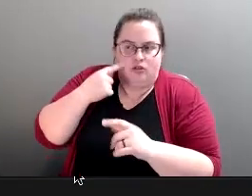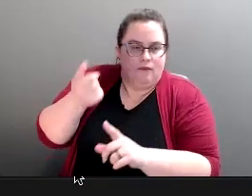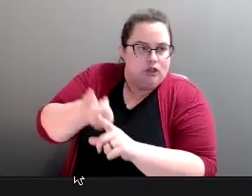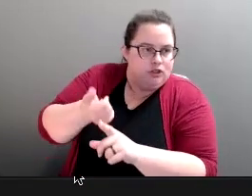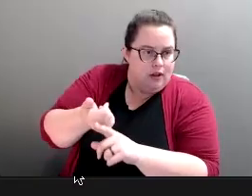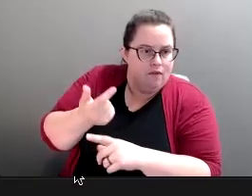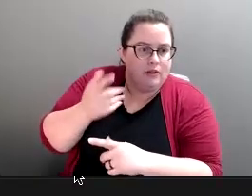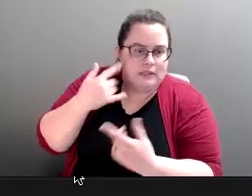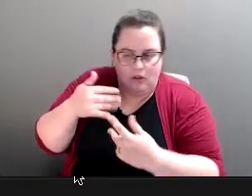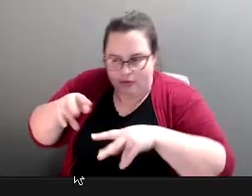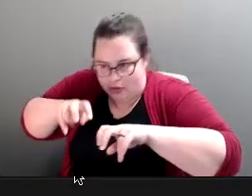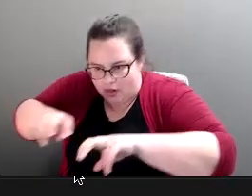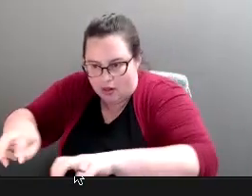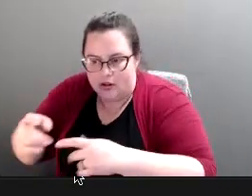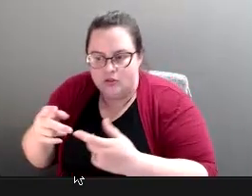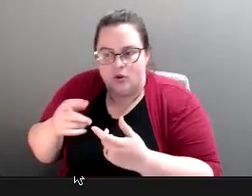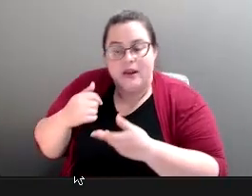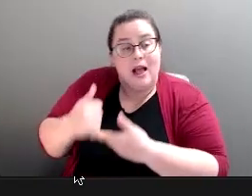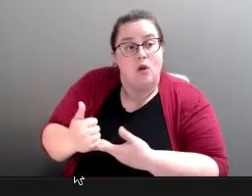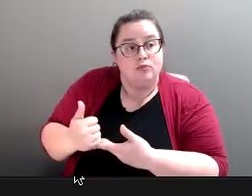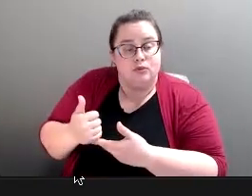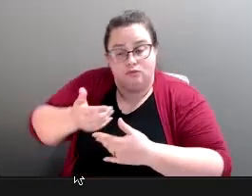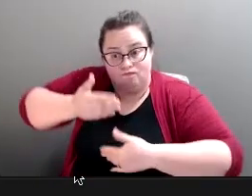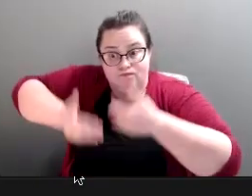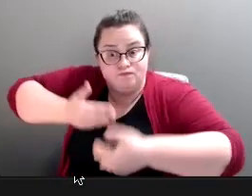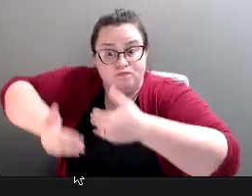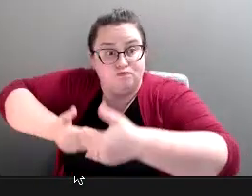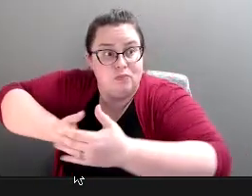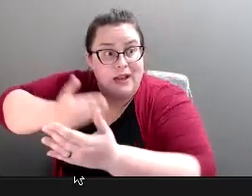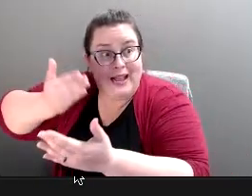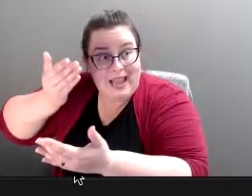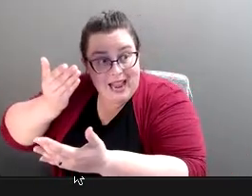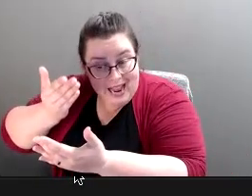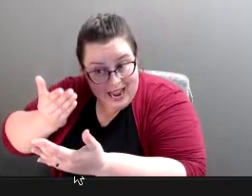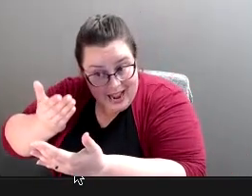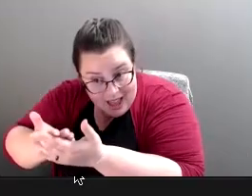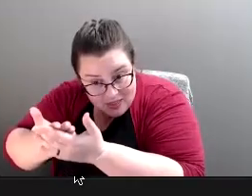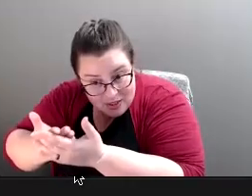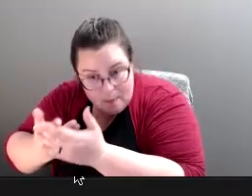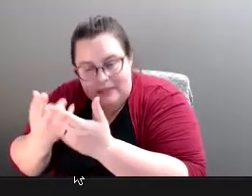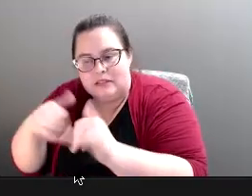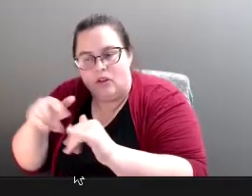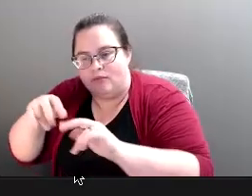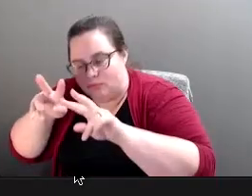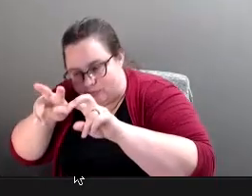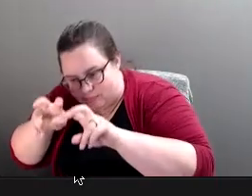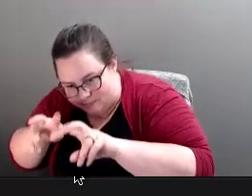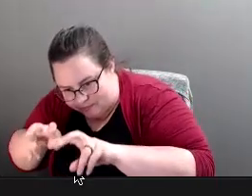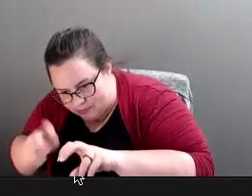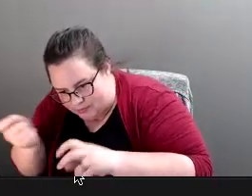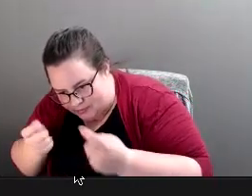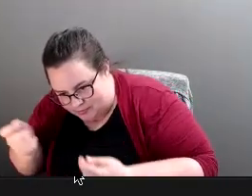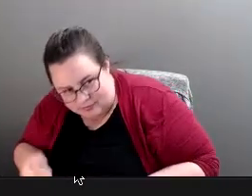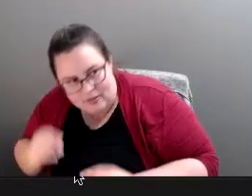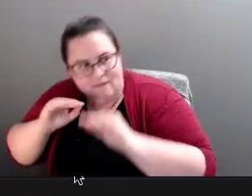dig into there. So it's kind of like it helps ramp you up pretty quickly, right? But as again, you're going to have to dig in there, and that often can take